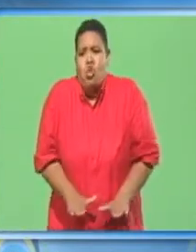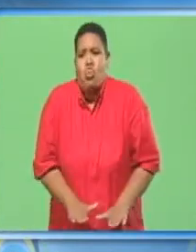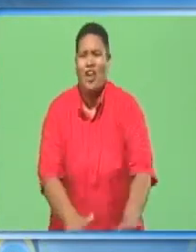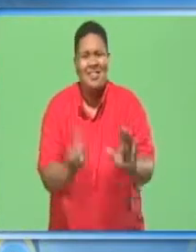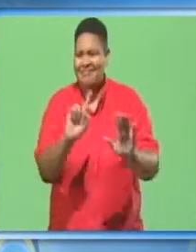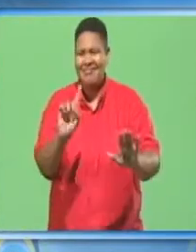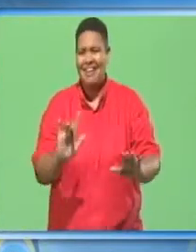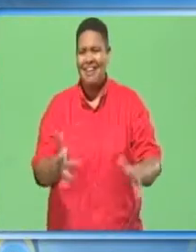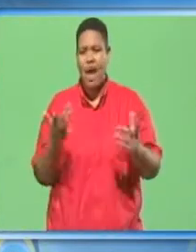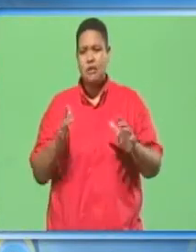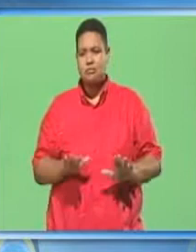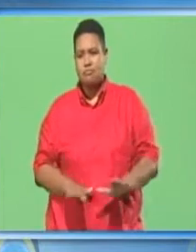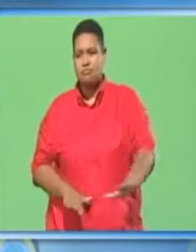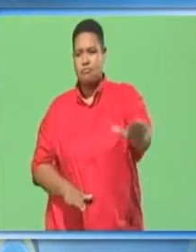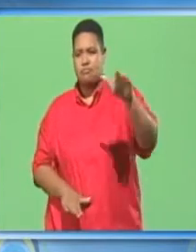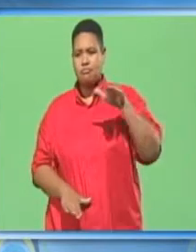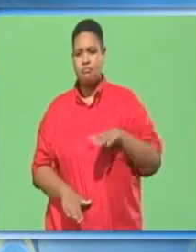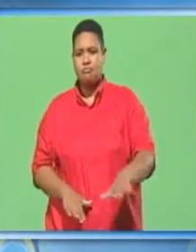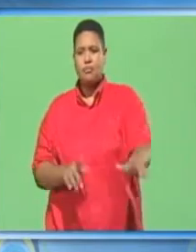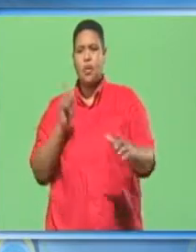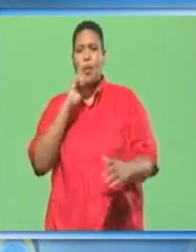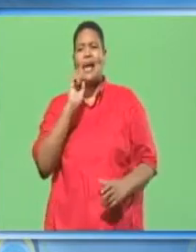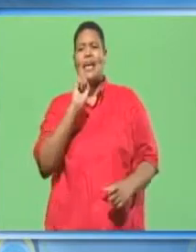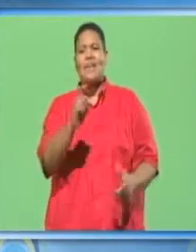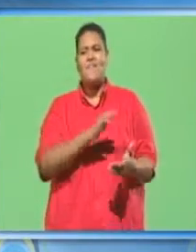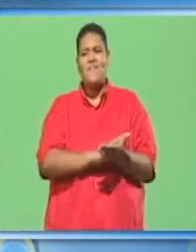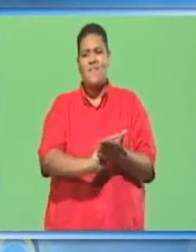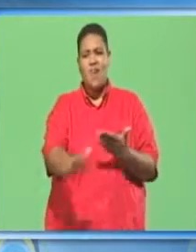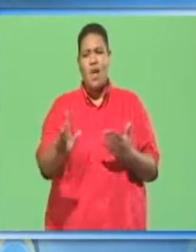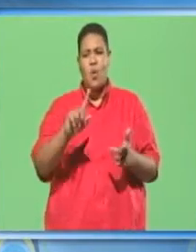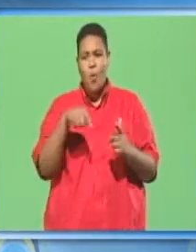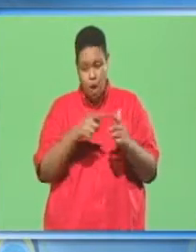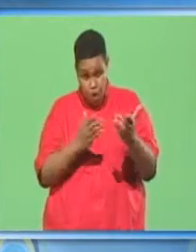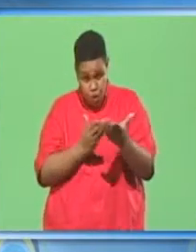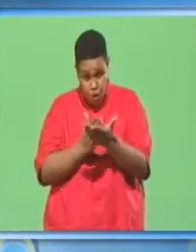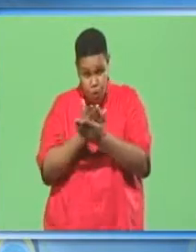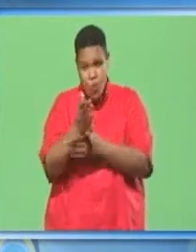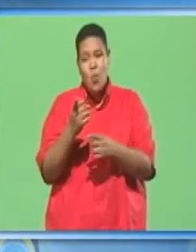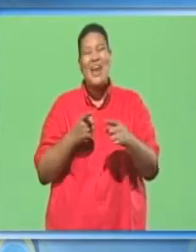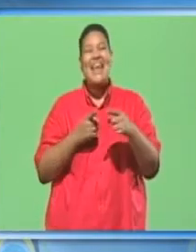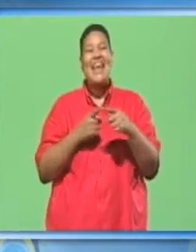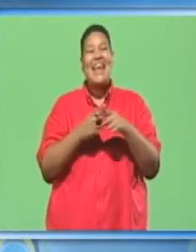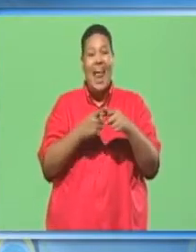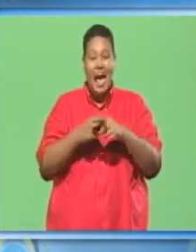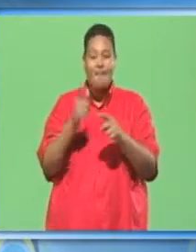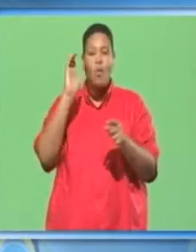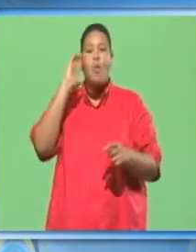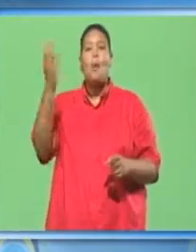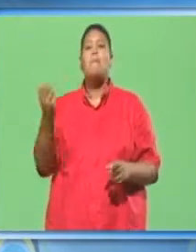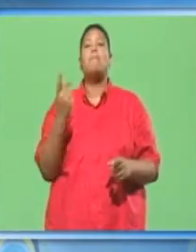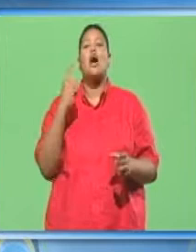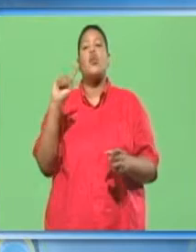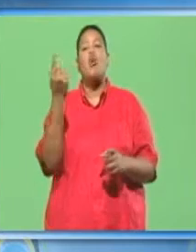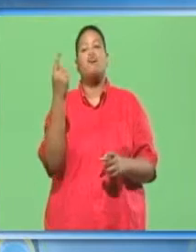this will flatten out a bow in the wood. But when it passes the knives, it will revert to its original